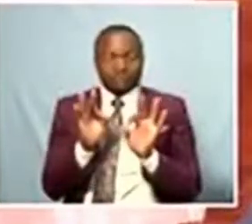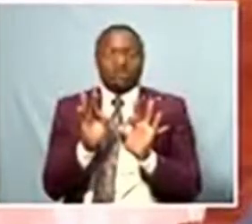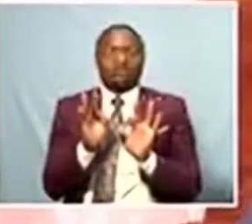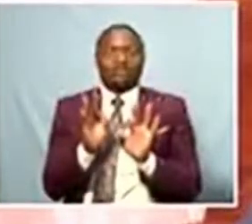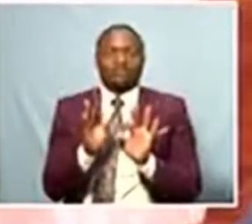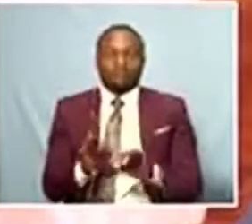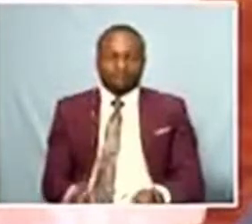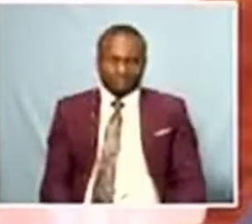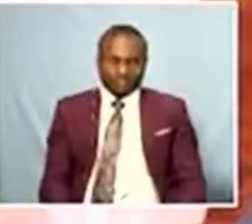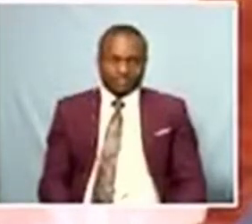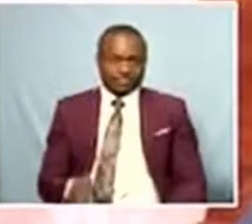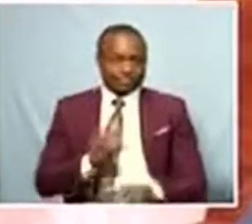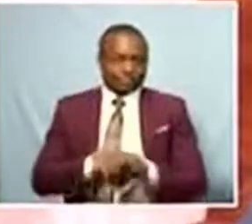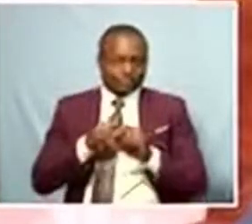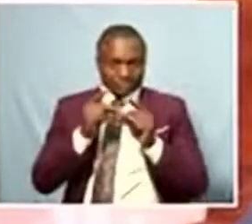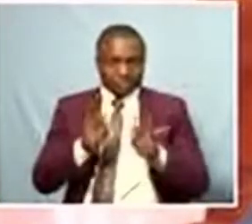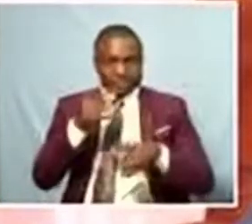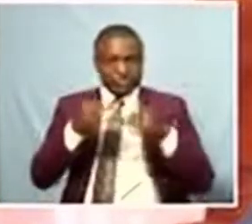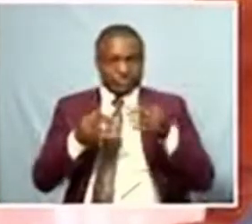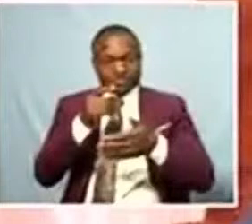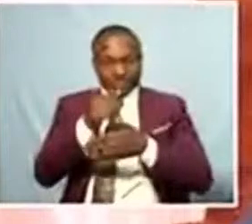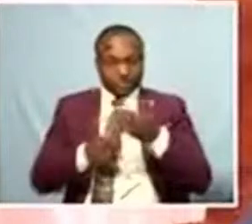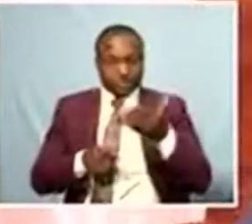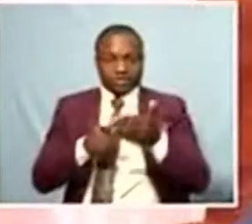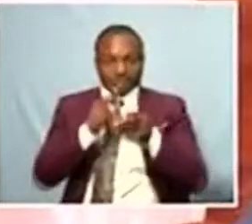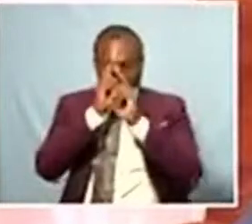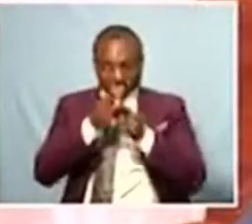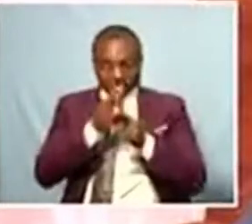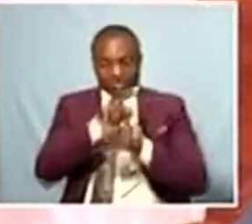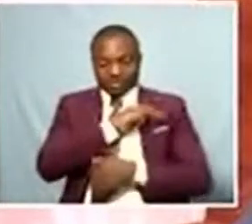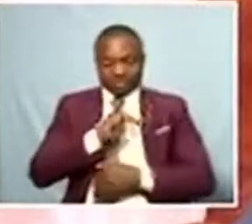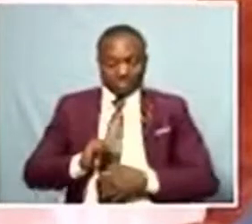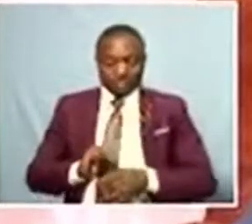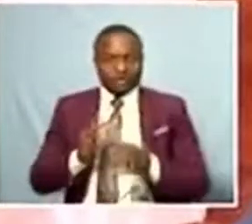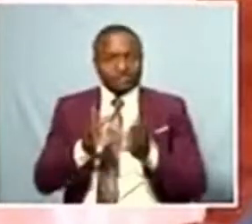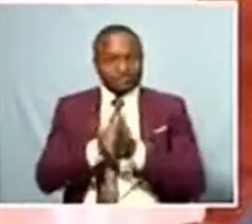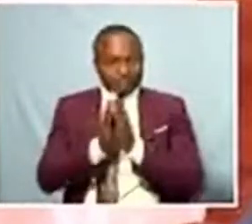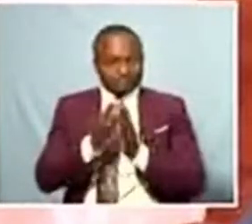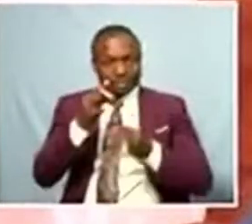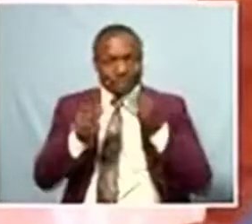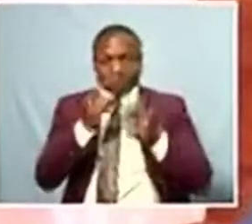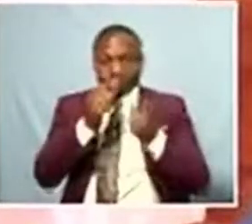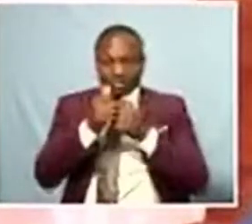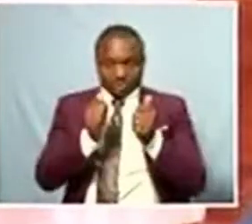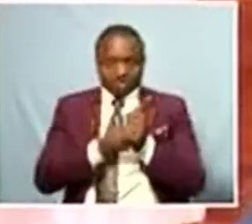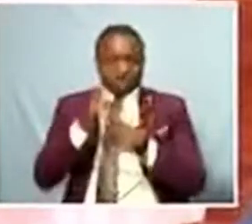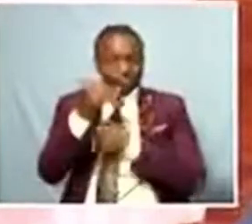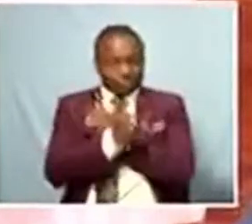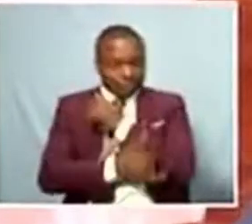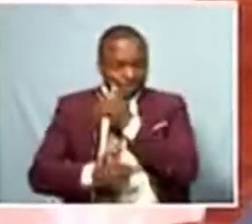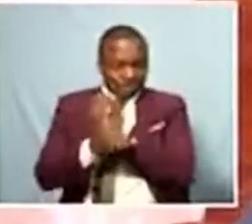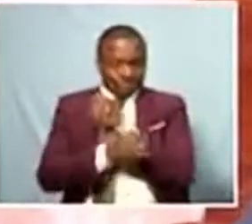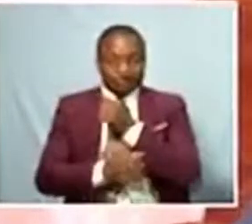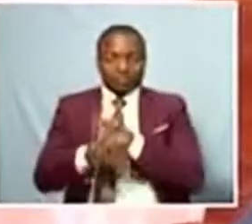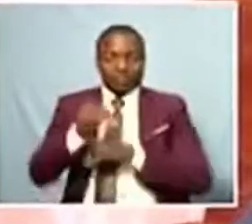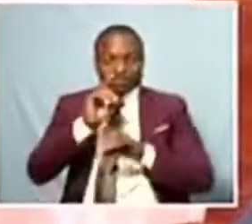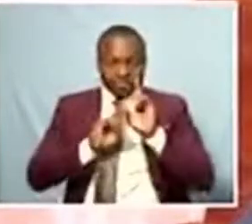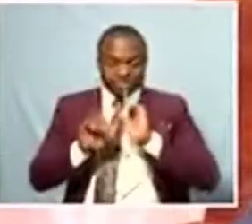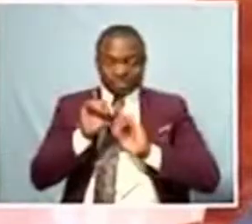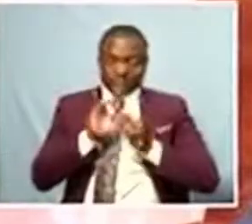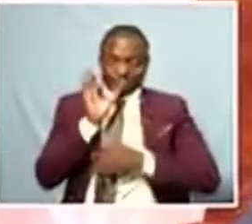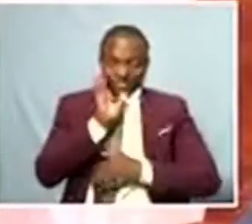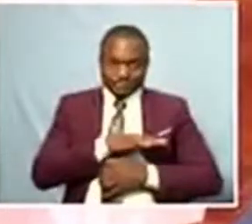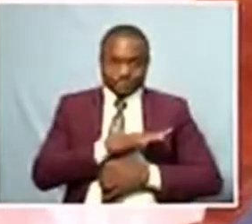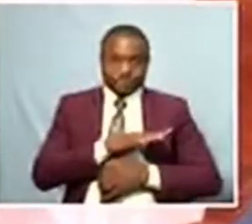on arrival, if that's what the Honourable Minister is asking. When we talk about countries like the ones we've discussed already,